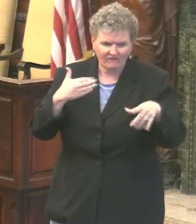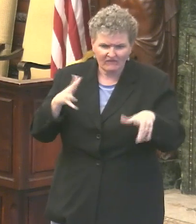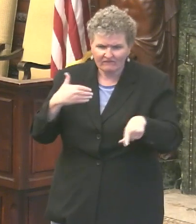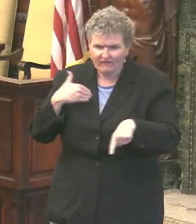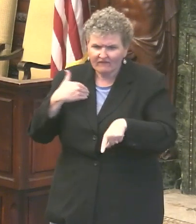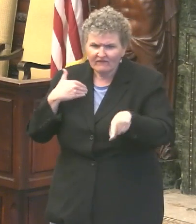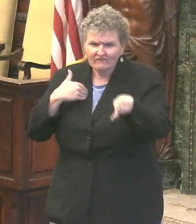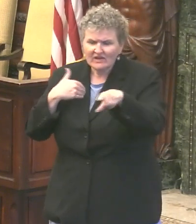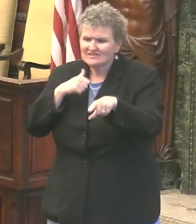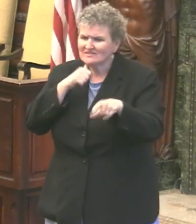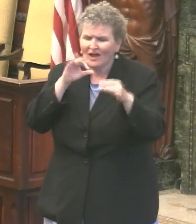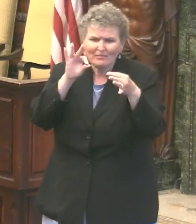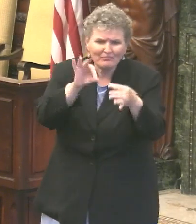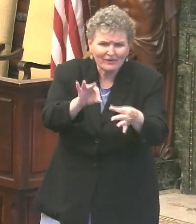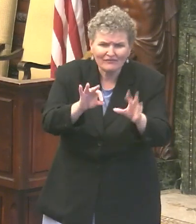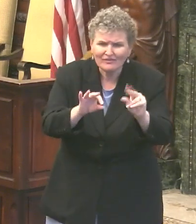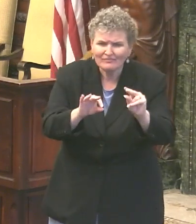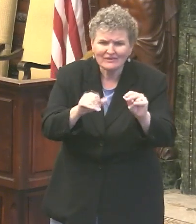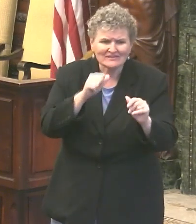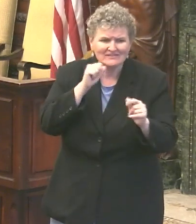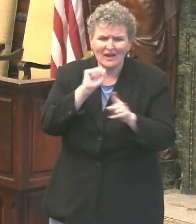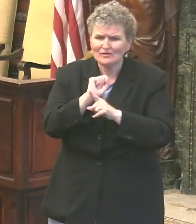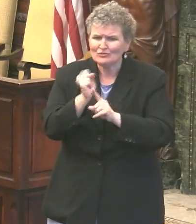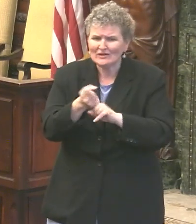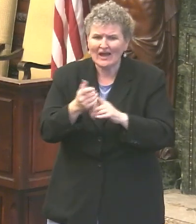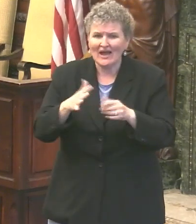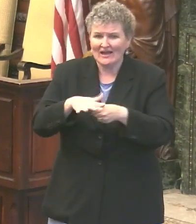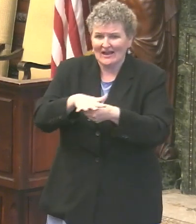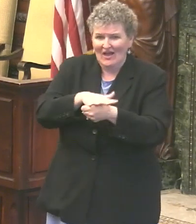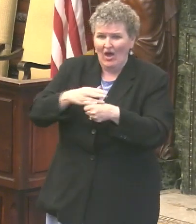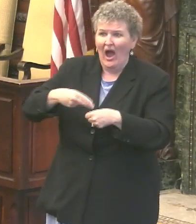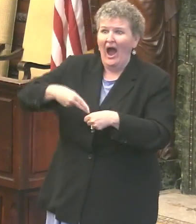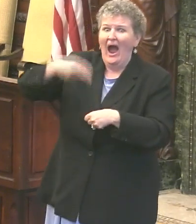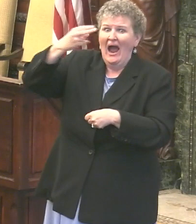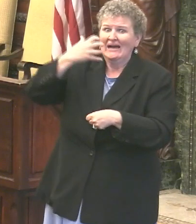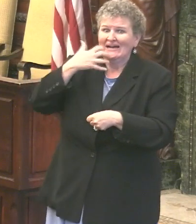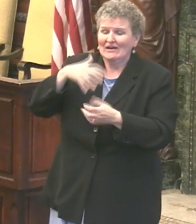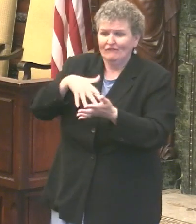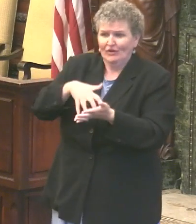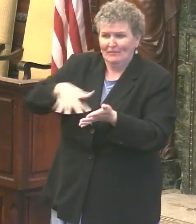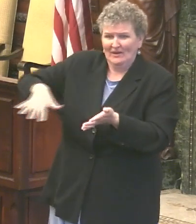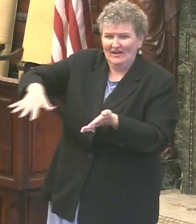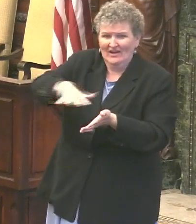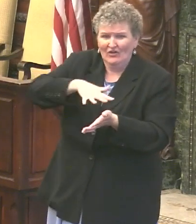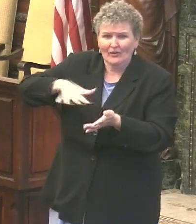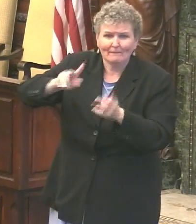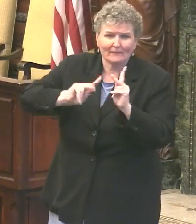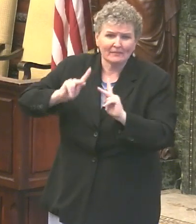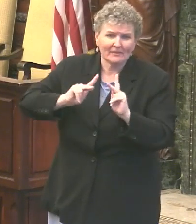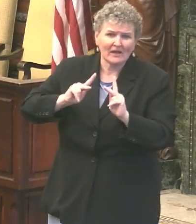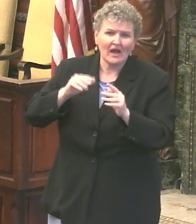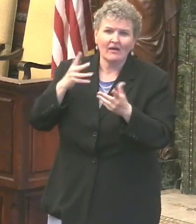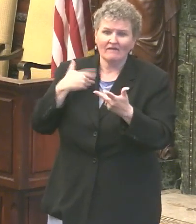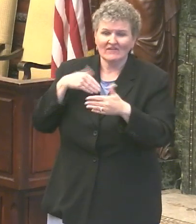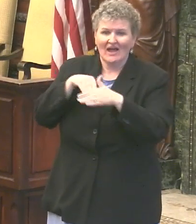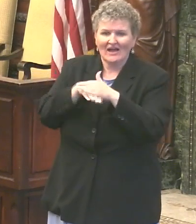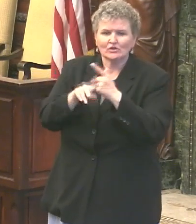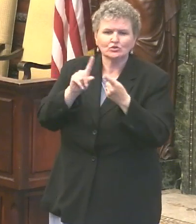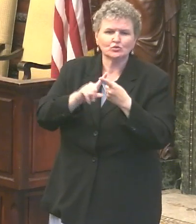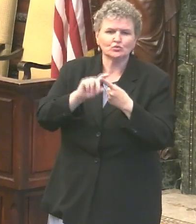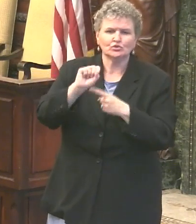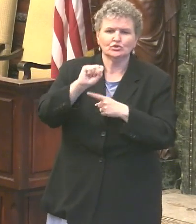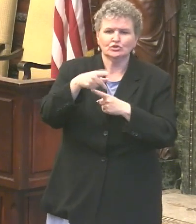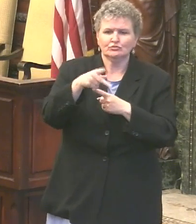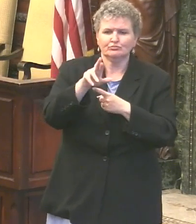solution, but we looked at areas that had high heat vulnerability, maybe didn't have access to spray grounds, and kind